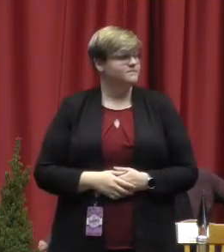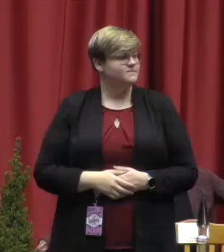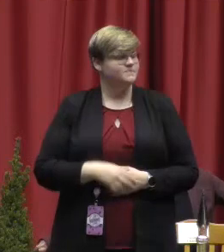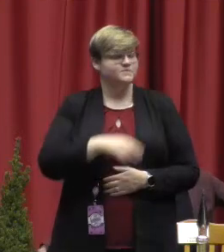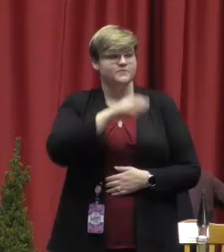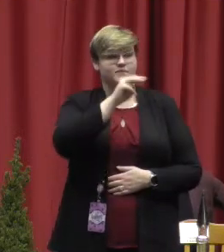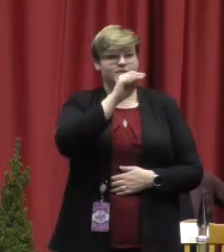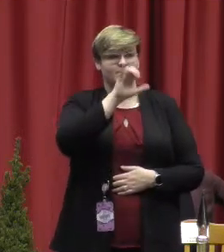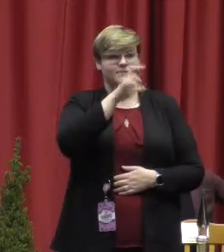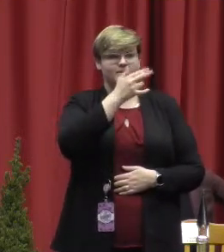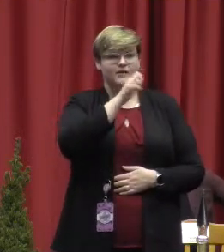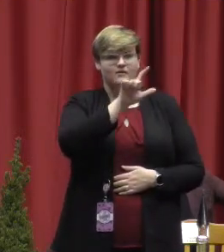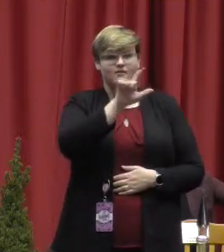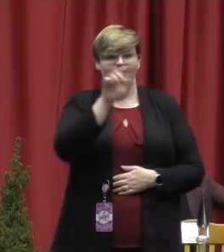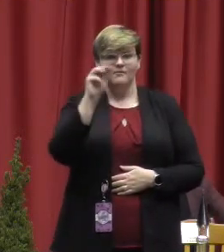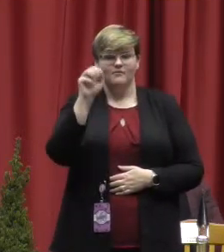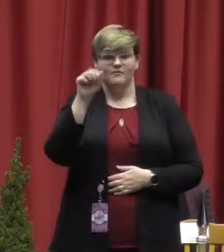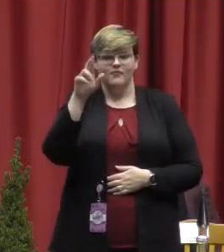Michael Marquez,